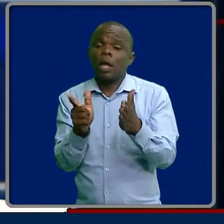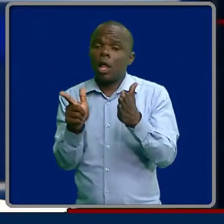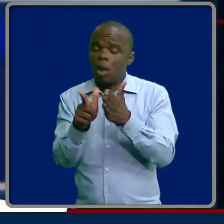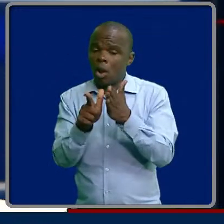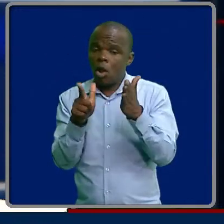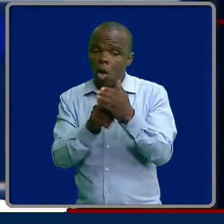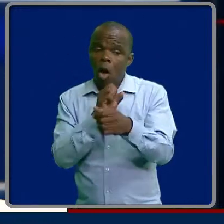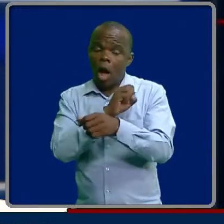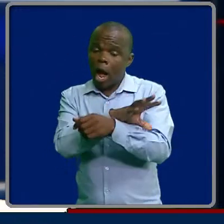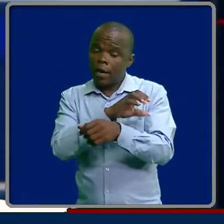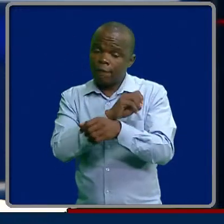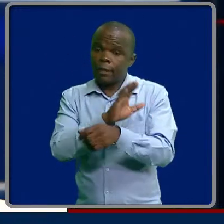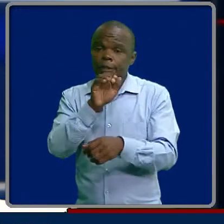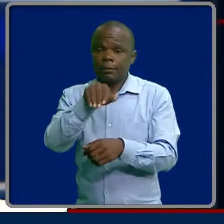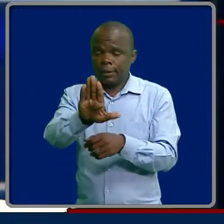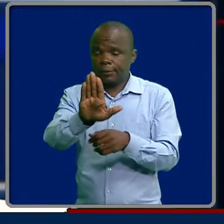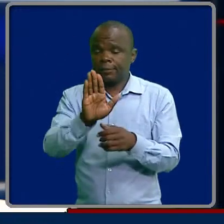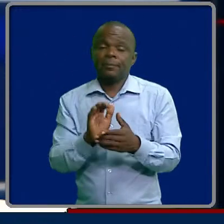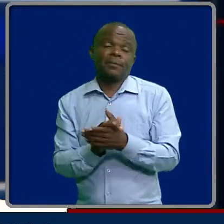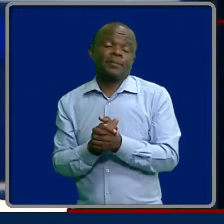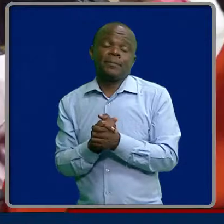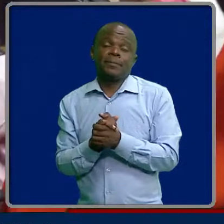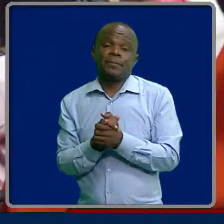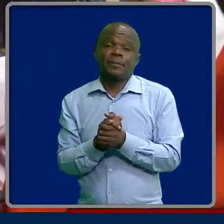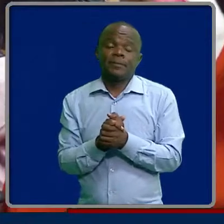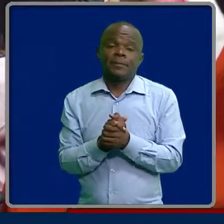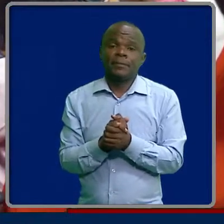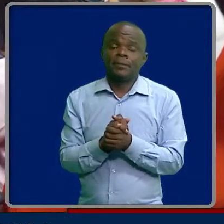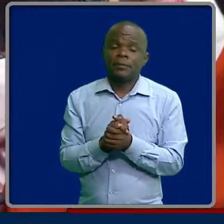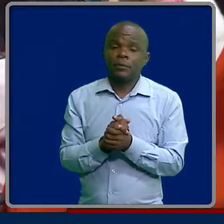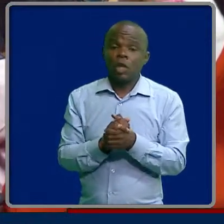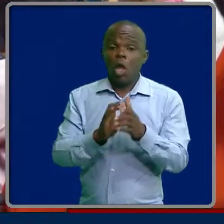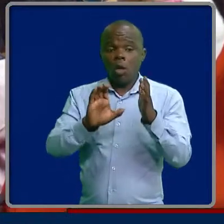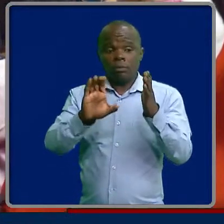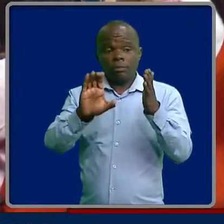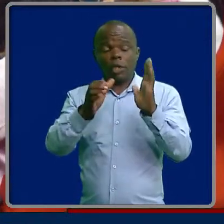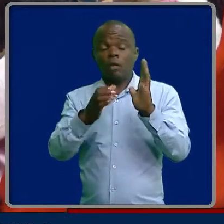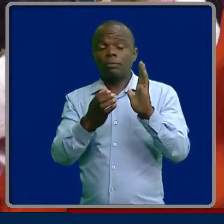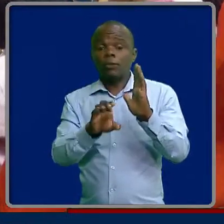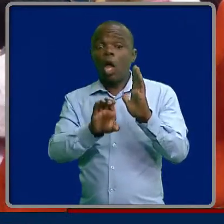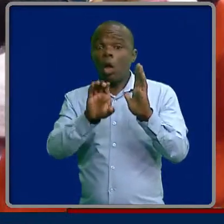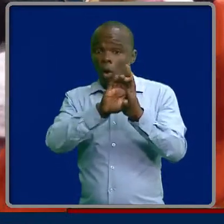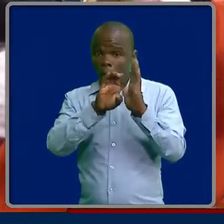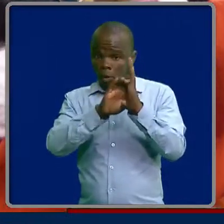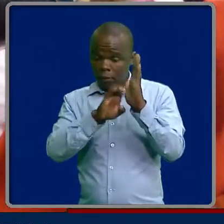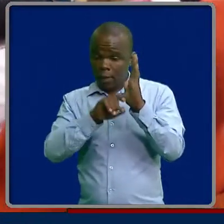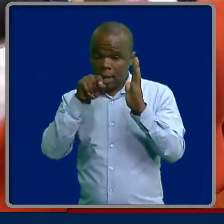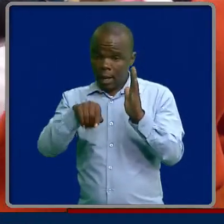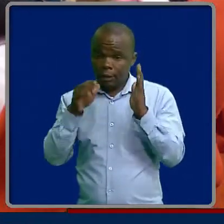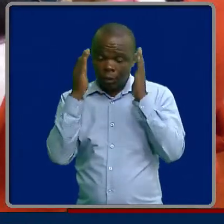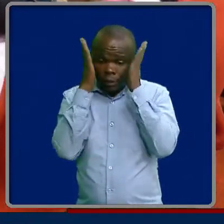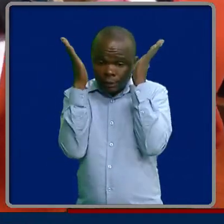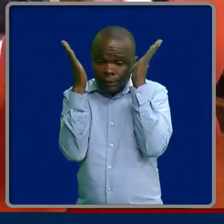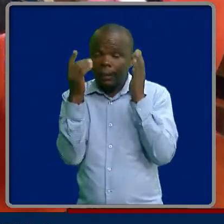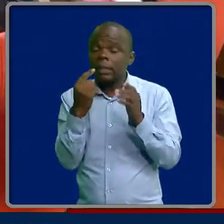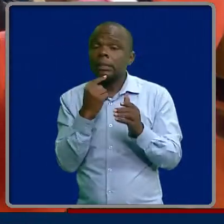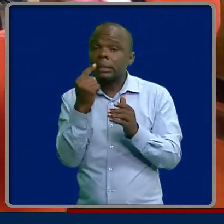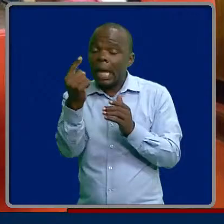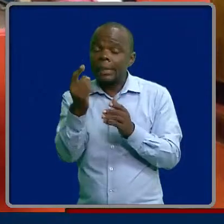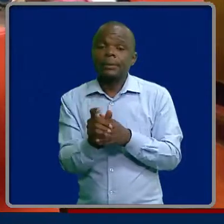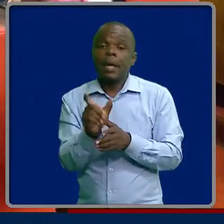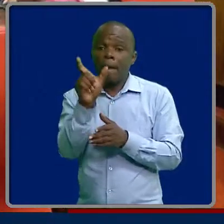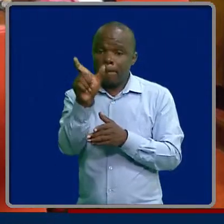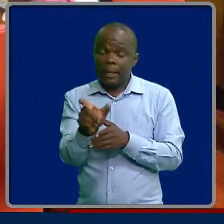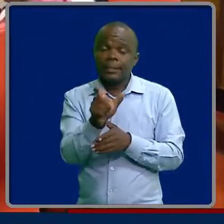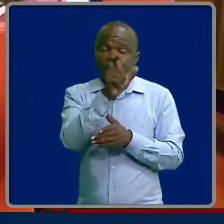Portfolio Committee in the House of Senate. The Constitution of Eswatini clearly stipulates that every Liswati has the right